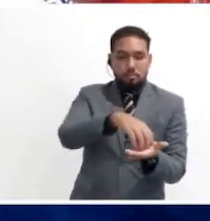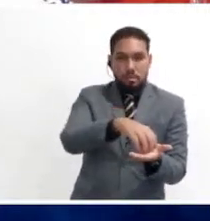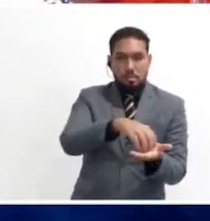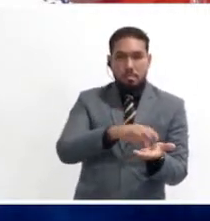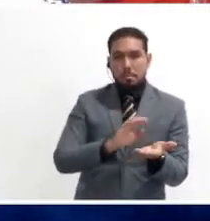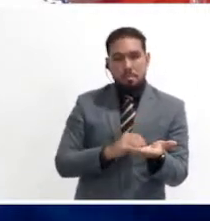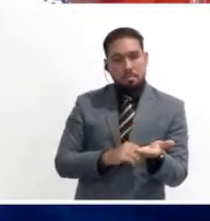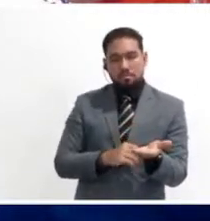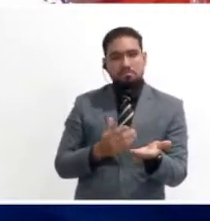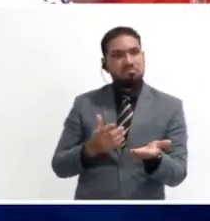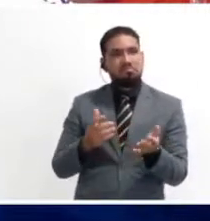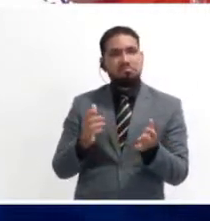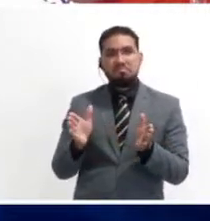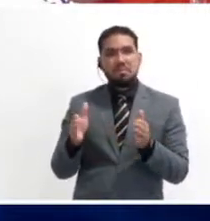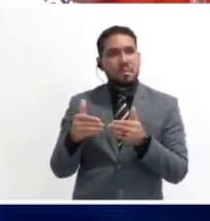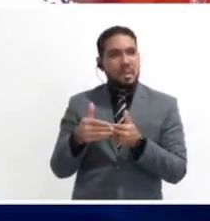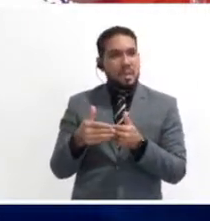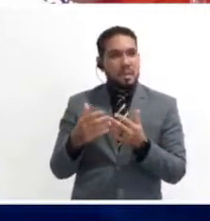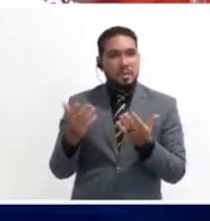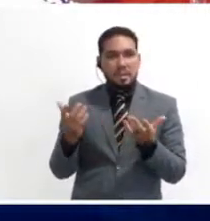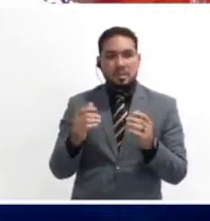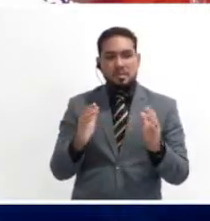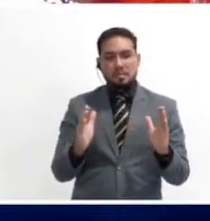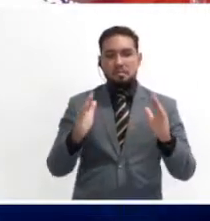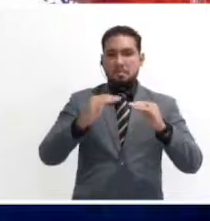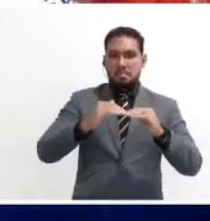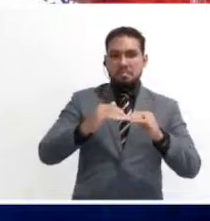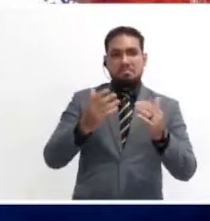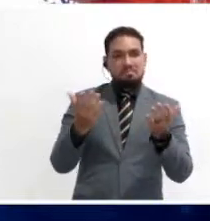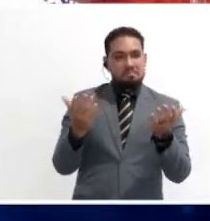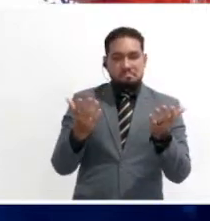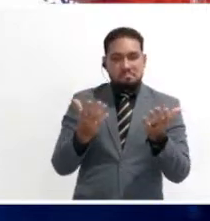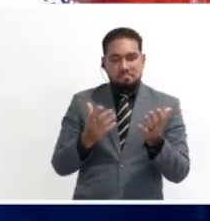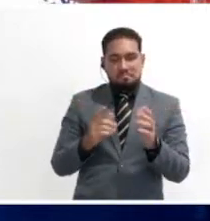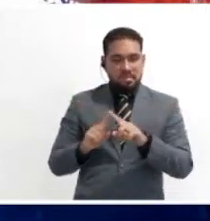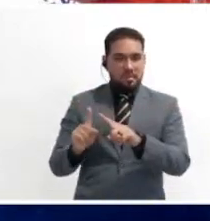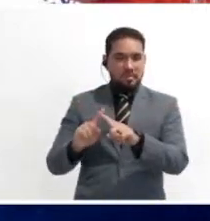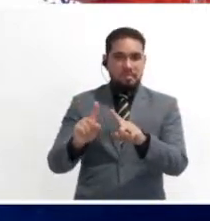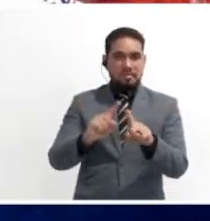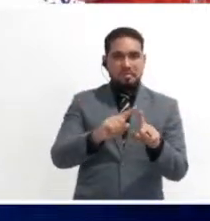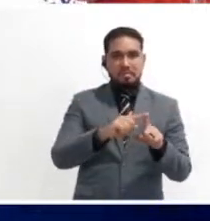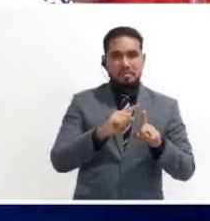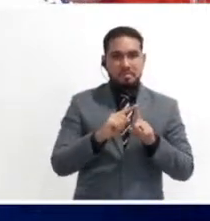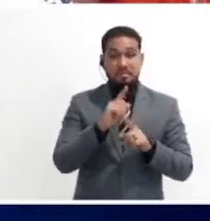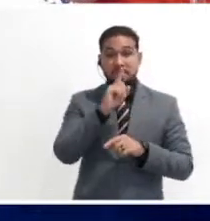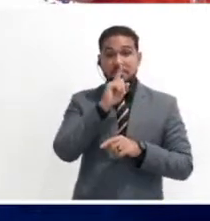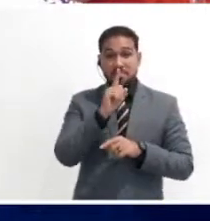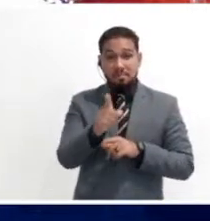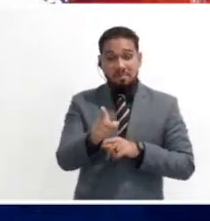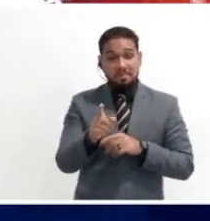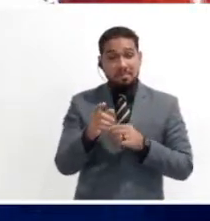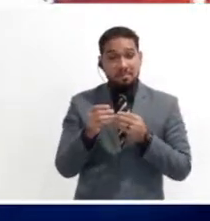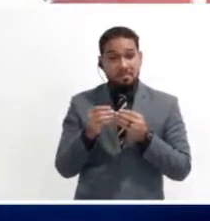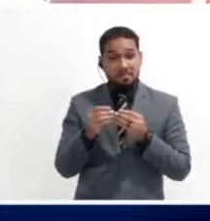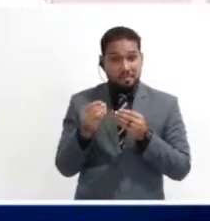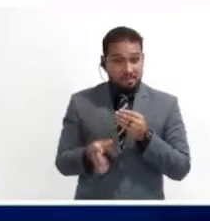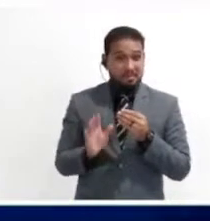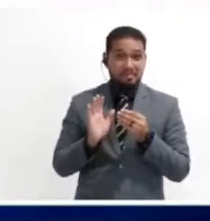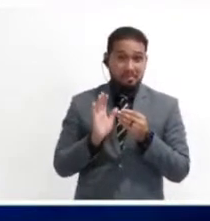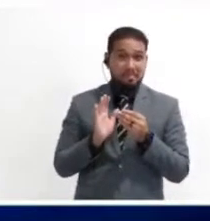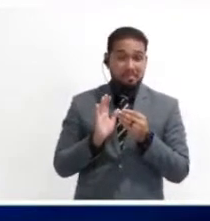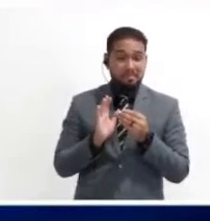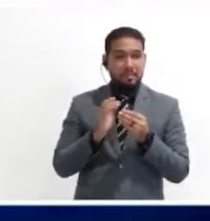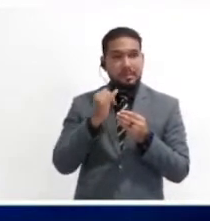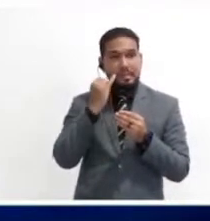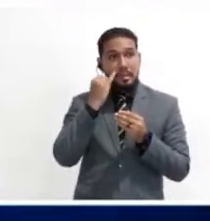Not very widely used because those packages tend to be more expensive. So if the application requires it, of course we'll use it, but